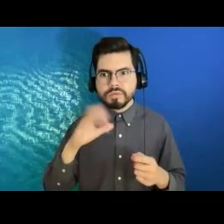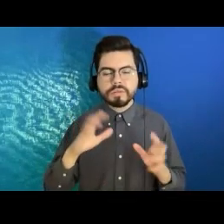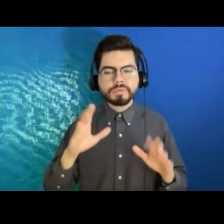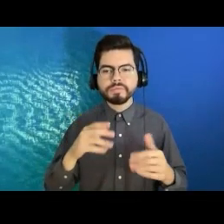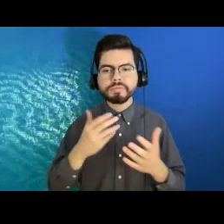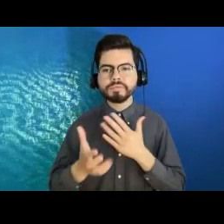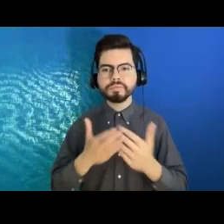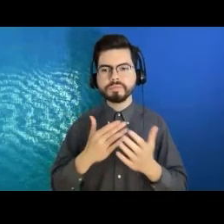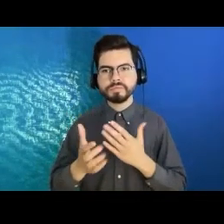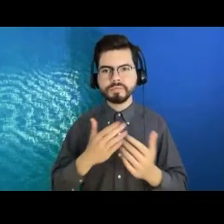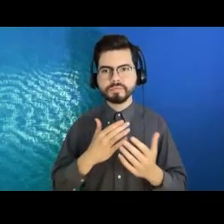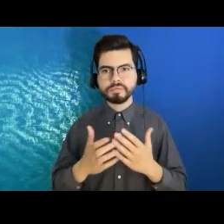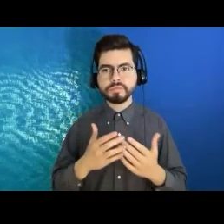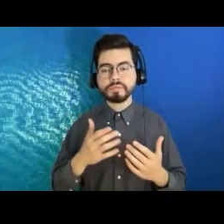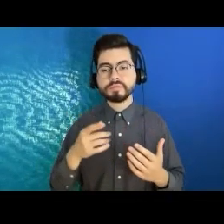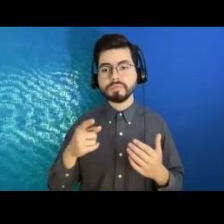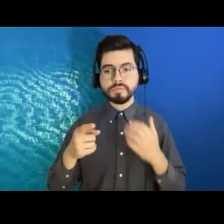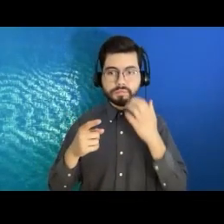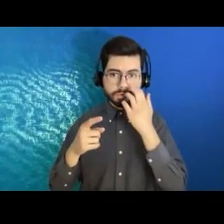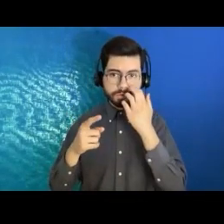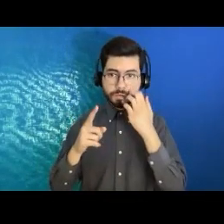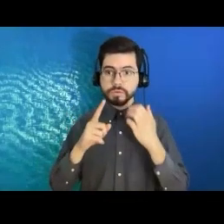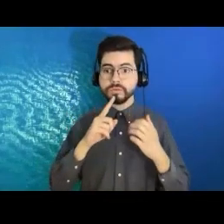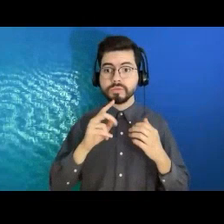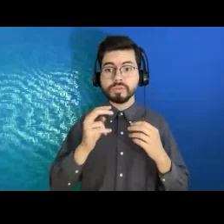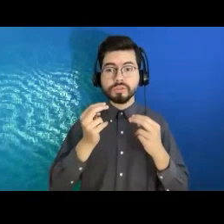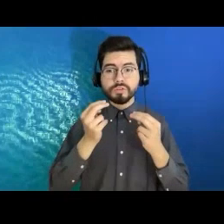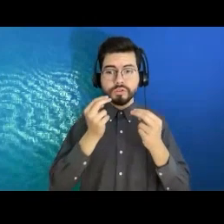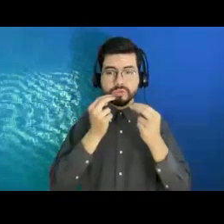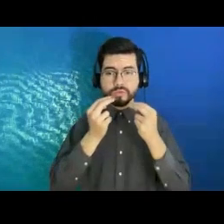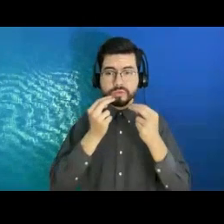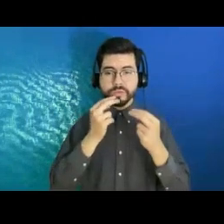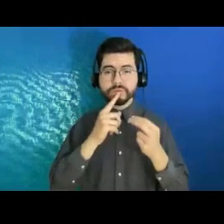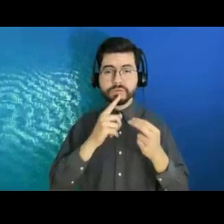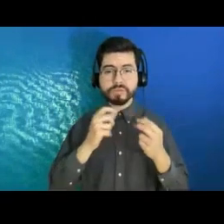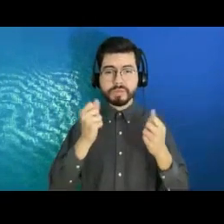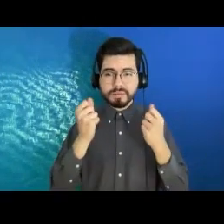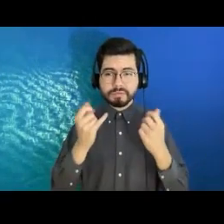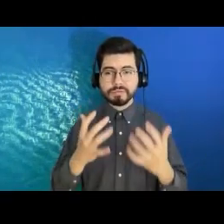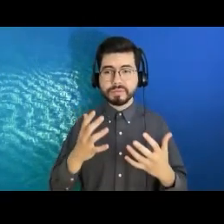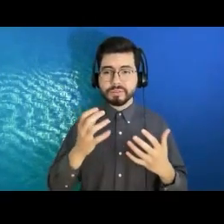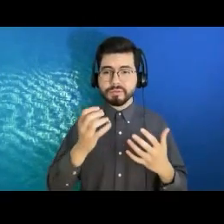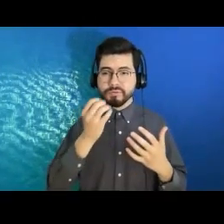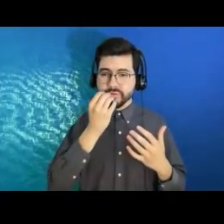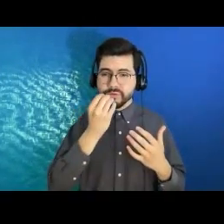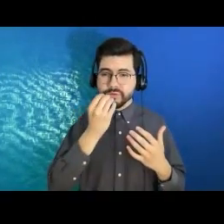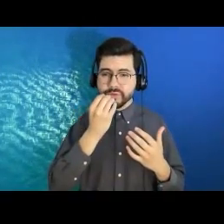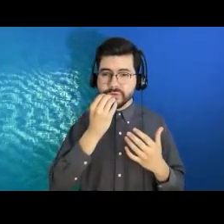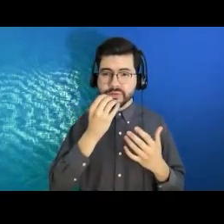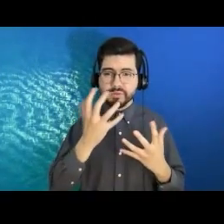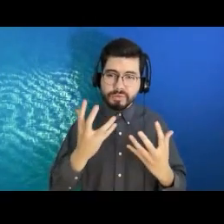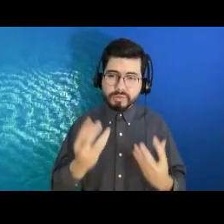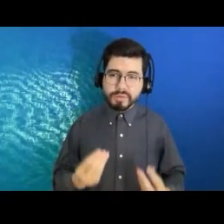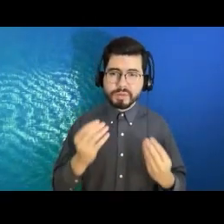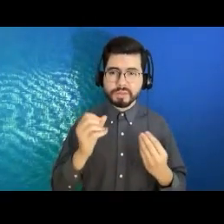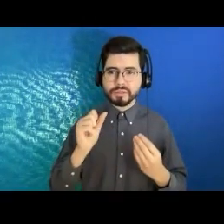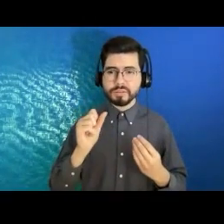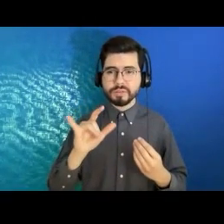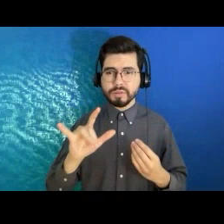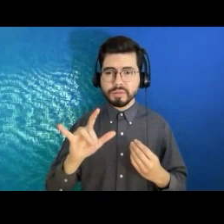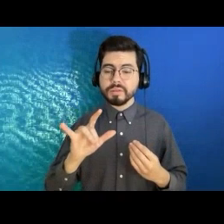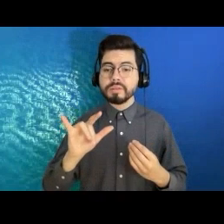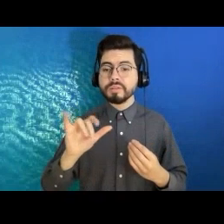like deep, nutrient-rich, wet soils. More of the bunch grass, sagebrush habitats